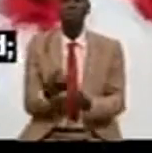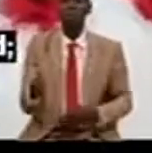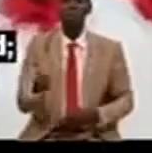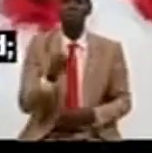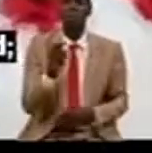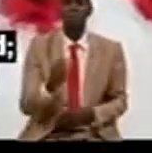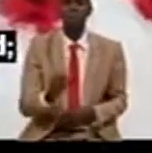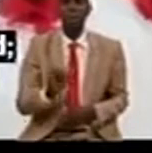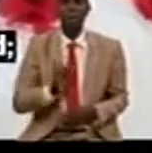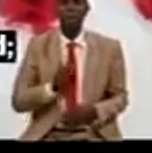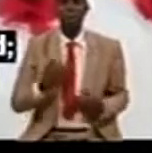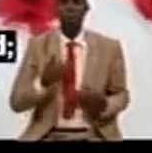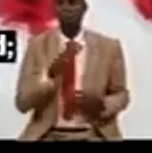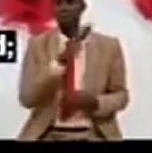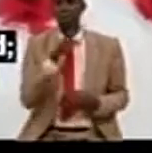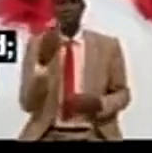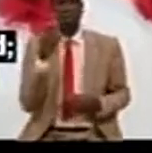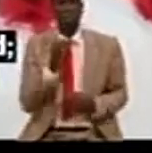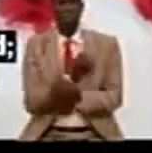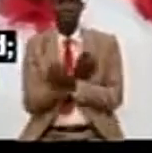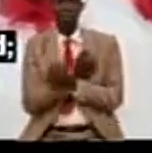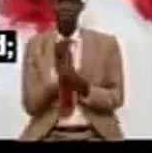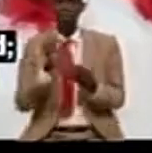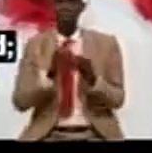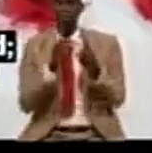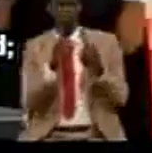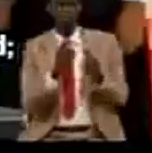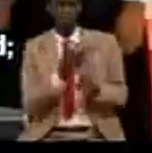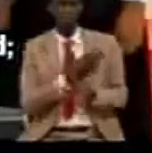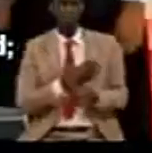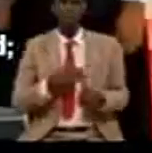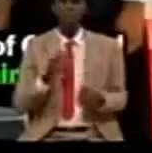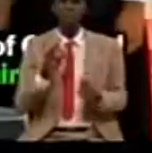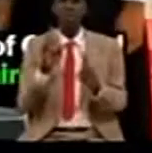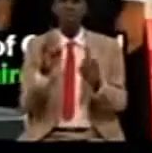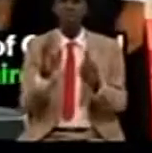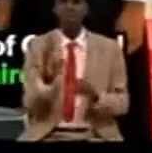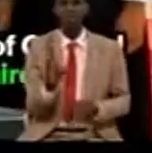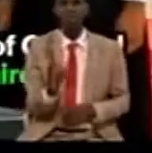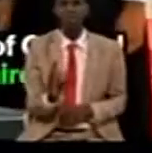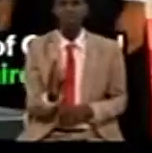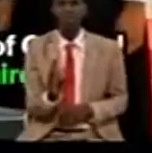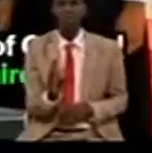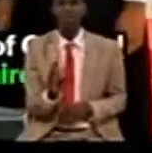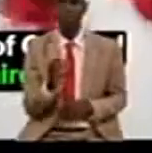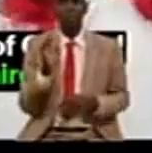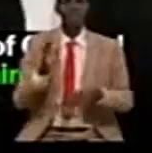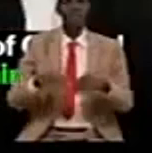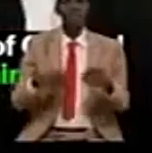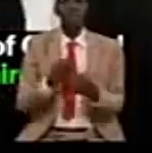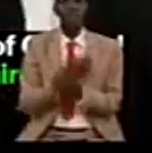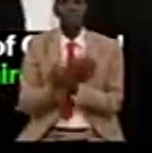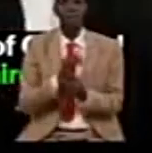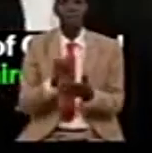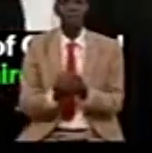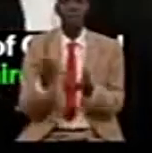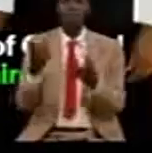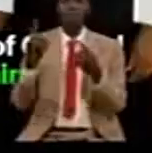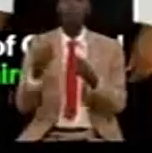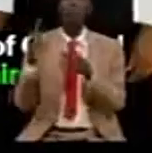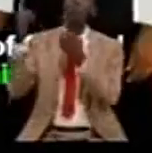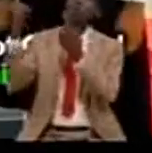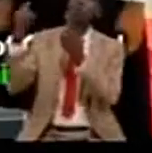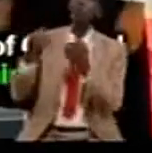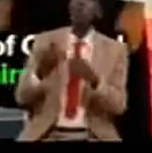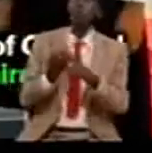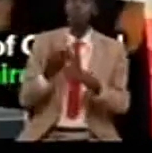I've never seen a love more tried and tested than the love that came streaming down the